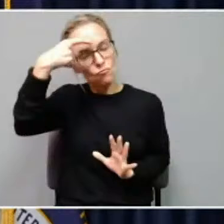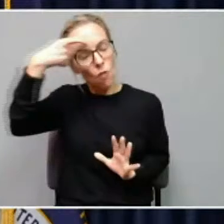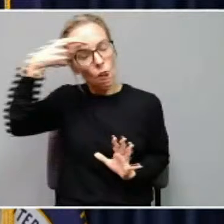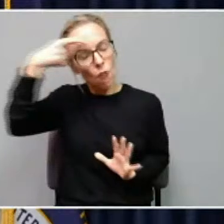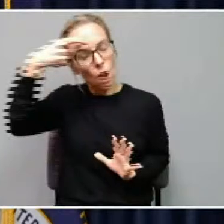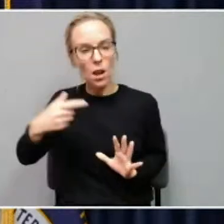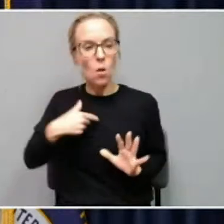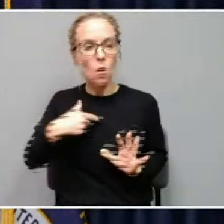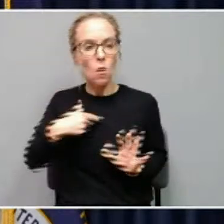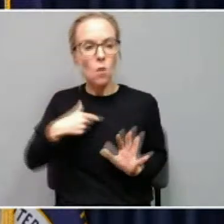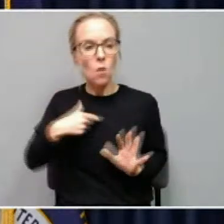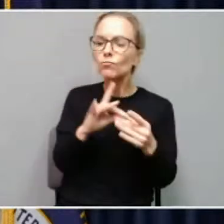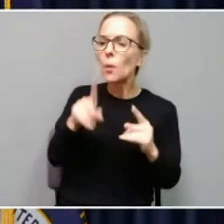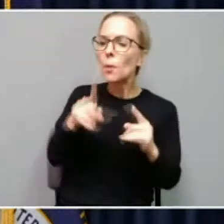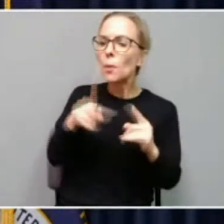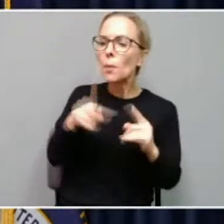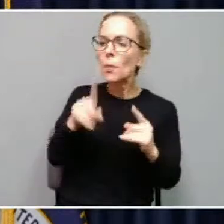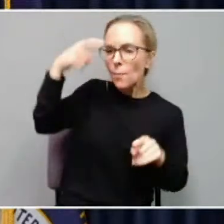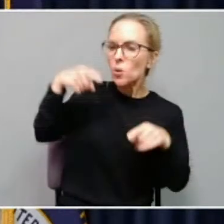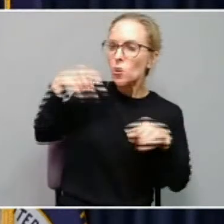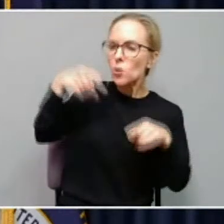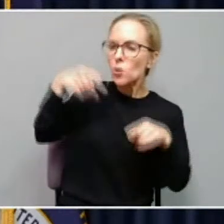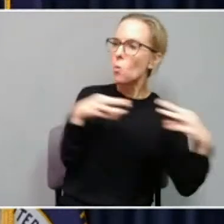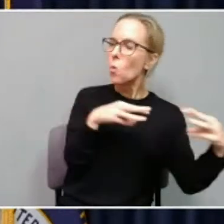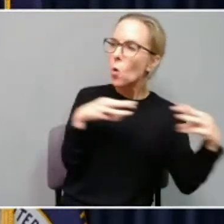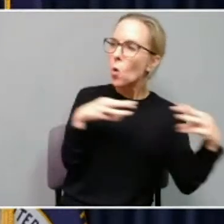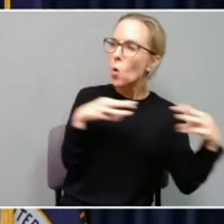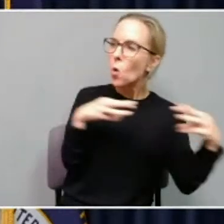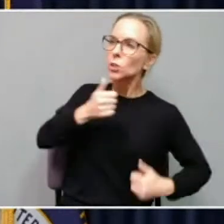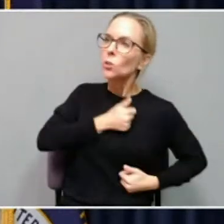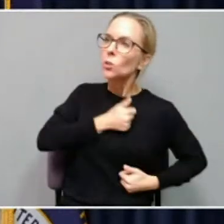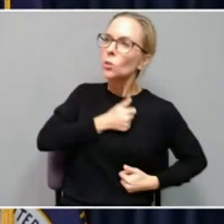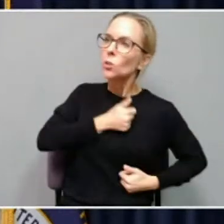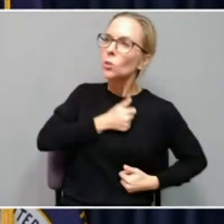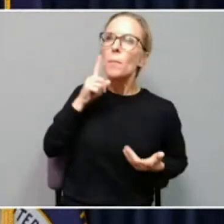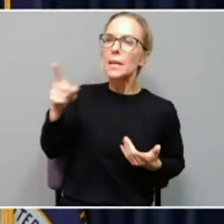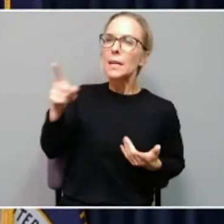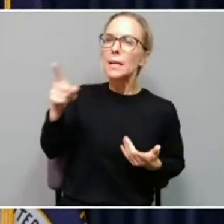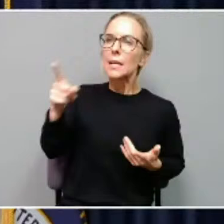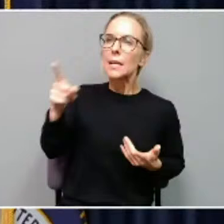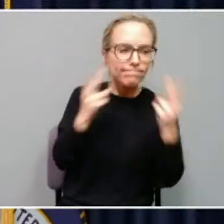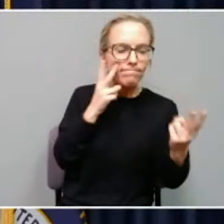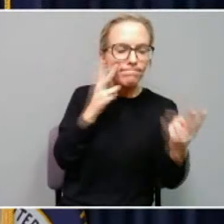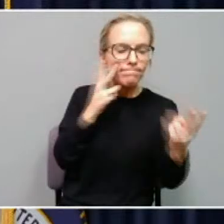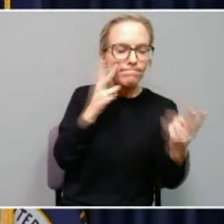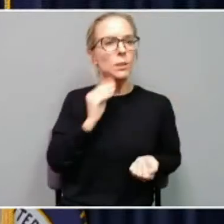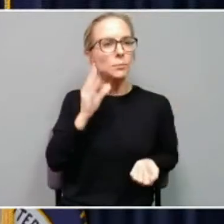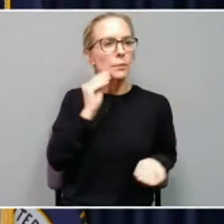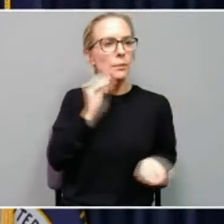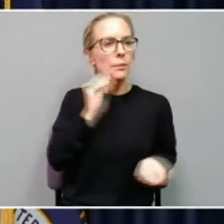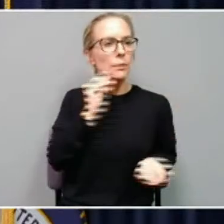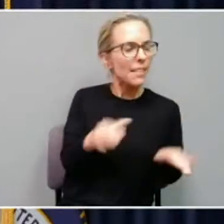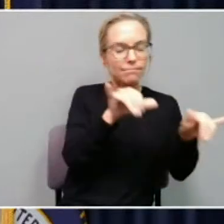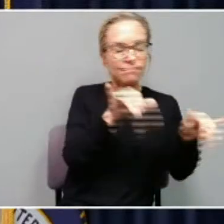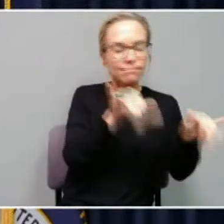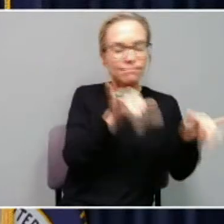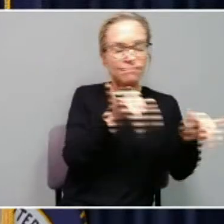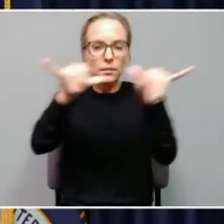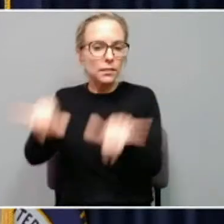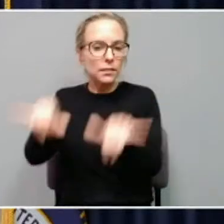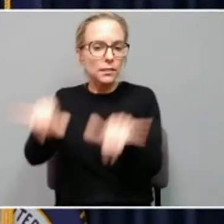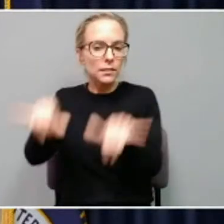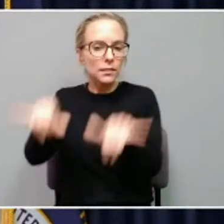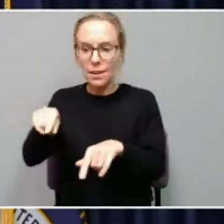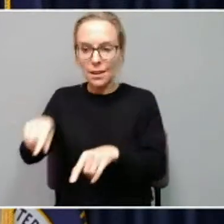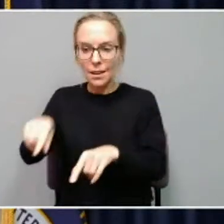war because of experiencing death and seeing death. That's exactly what all of our healthcare